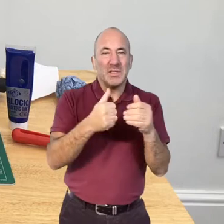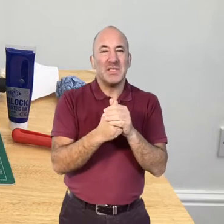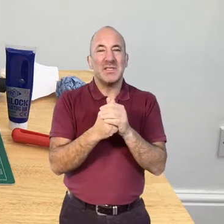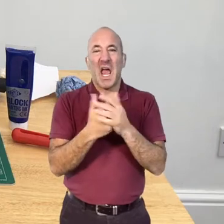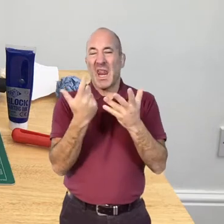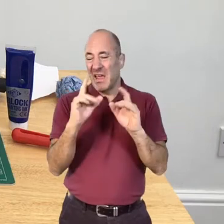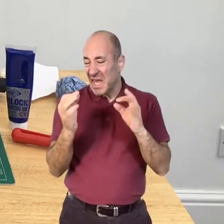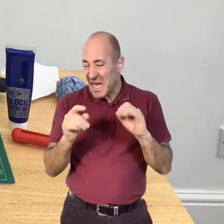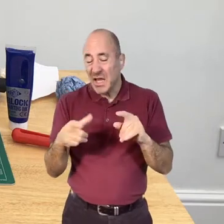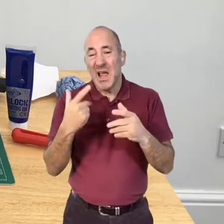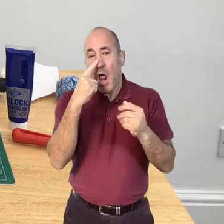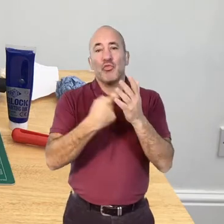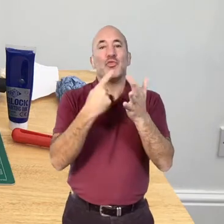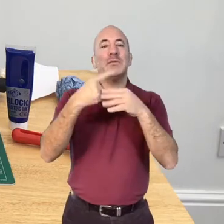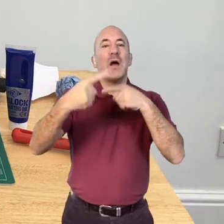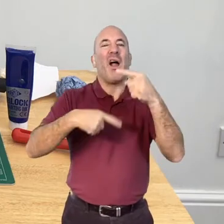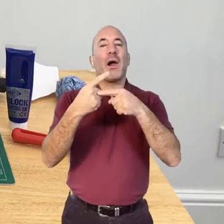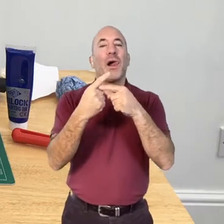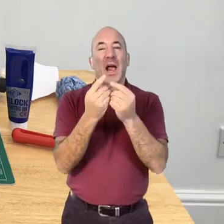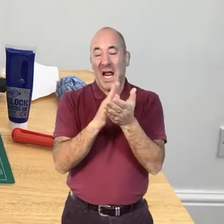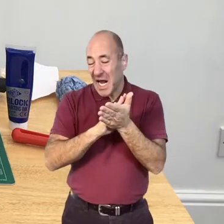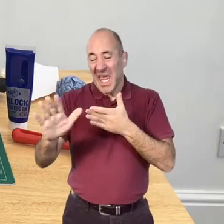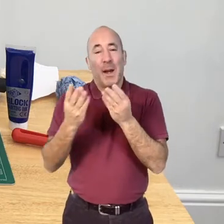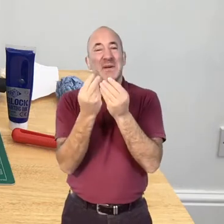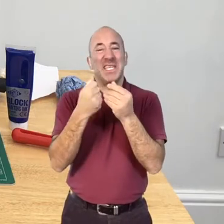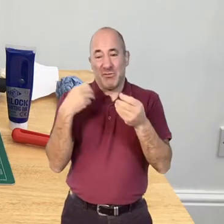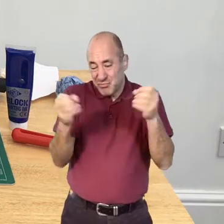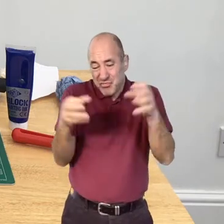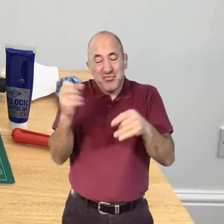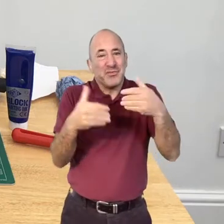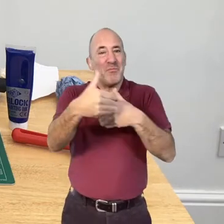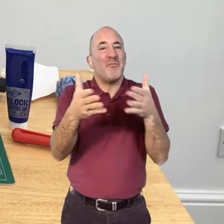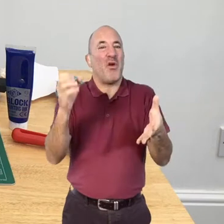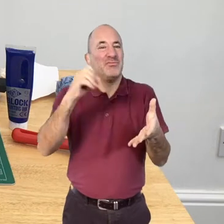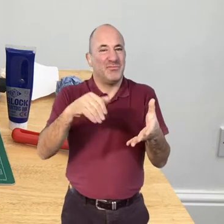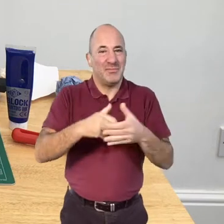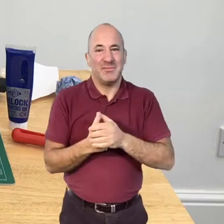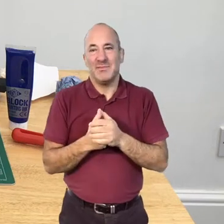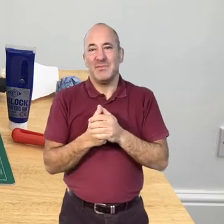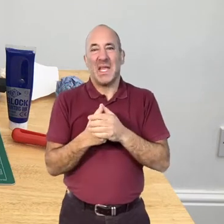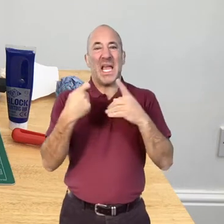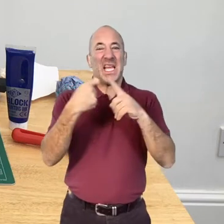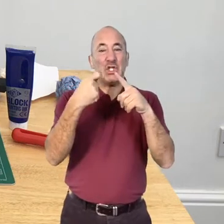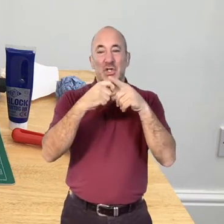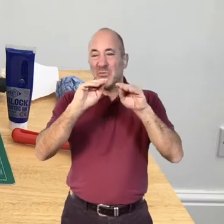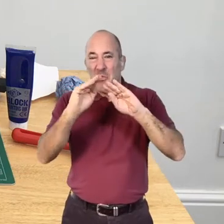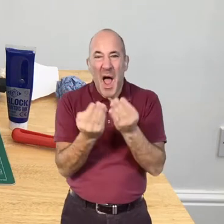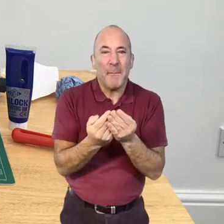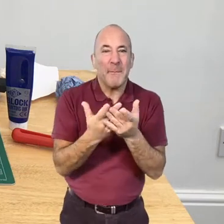old sponges, any clean recycled materials basically. I've got